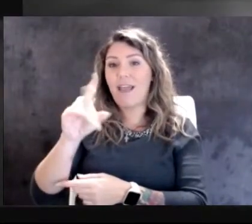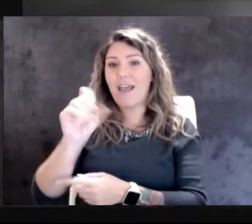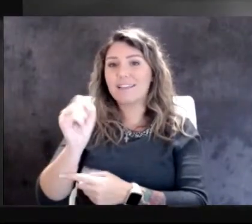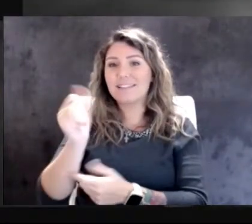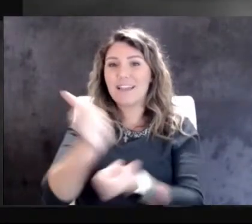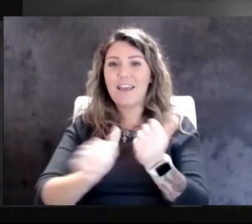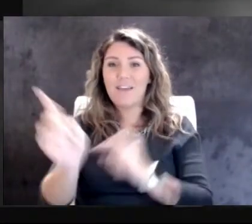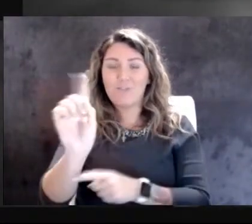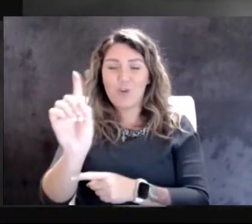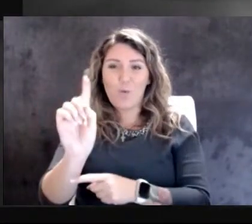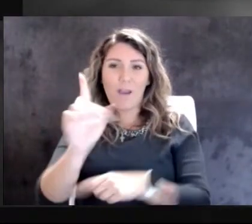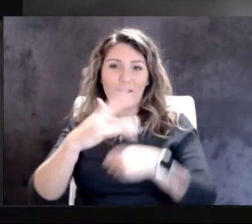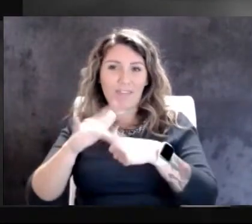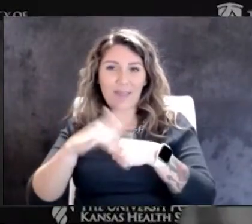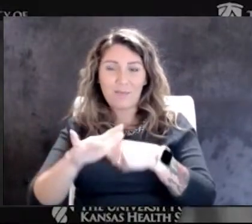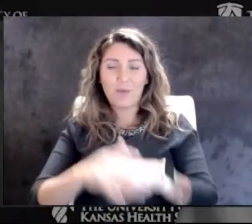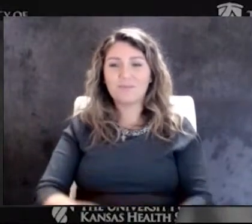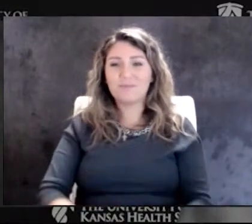available.